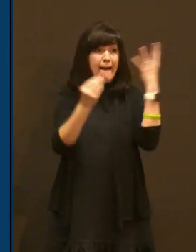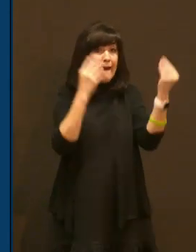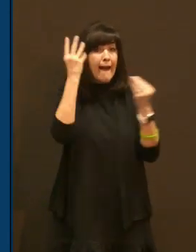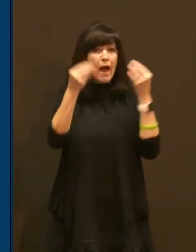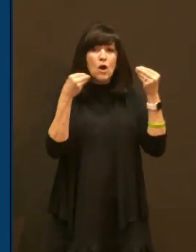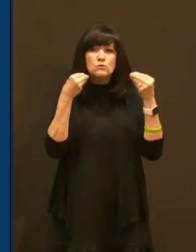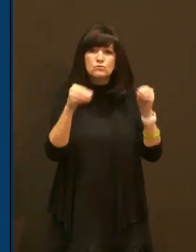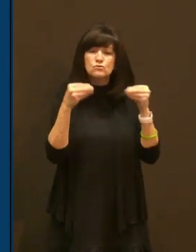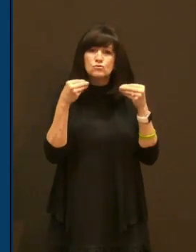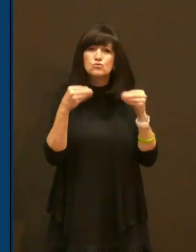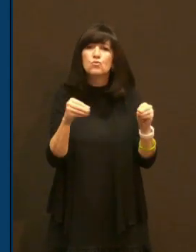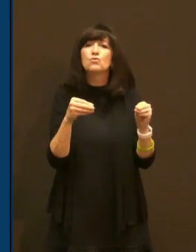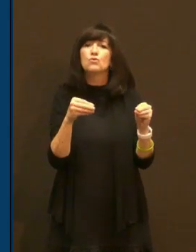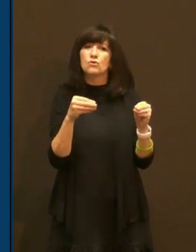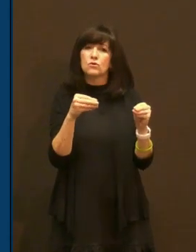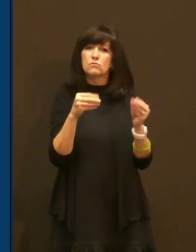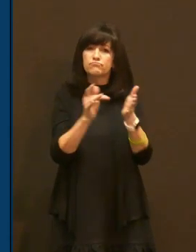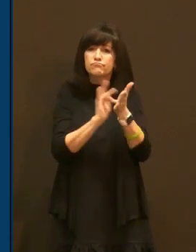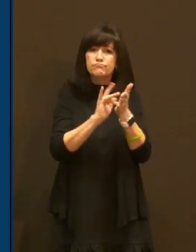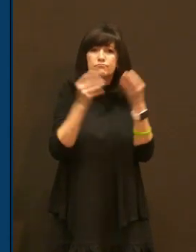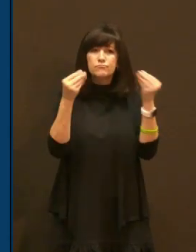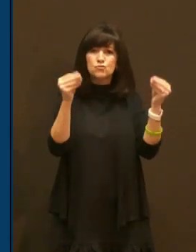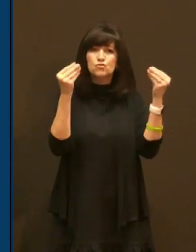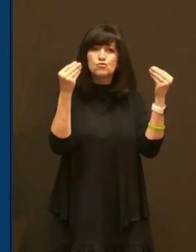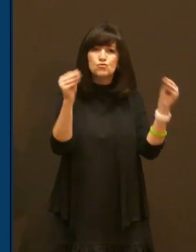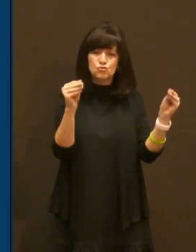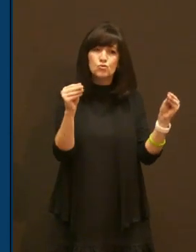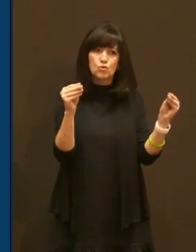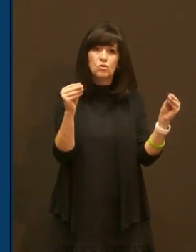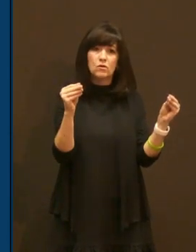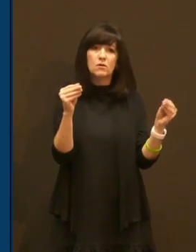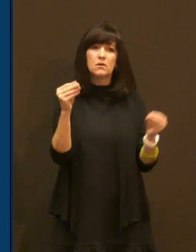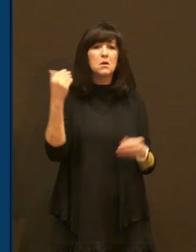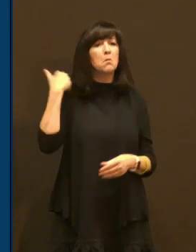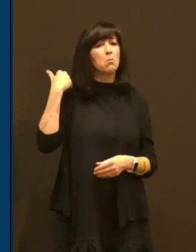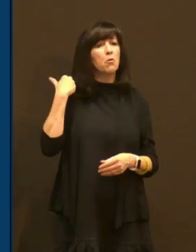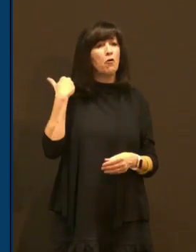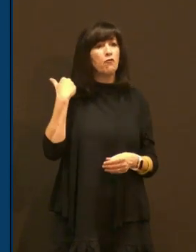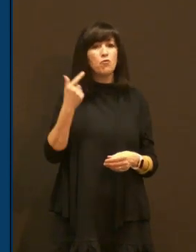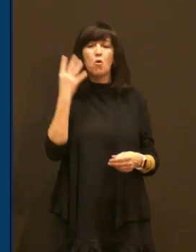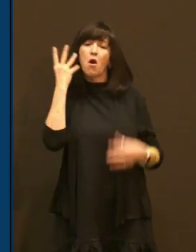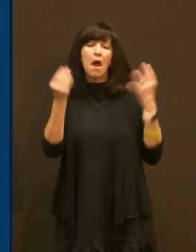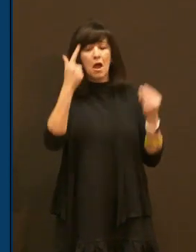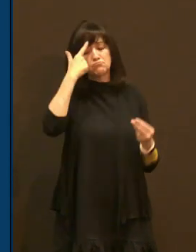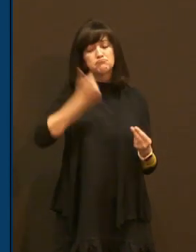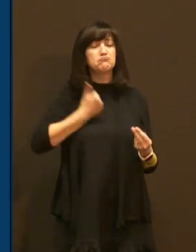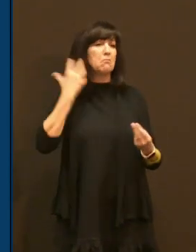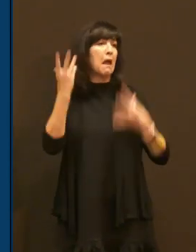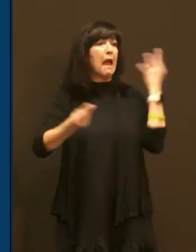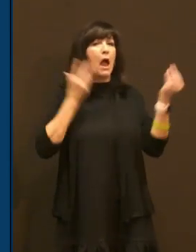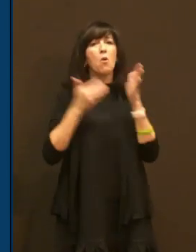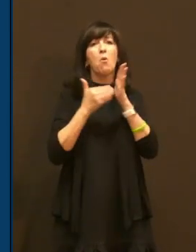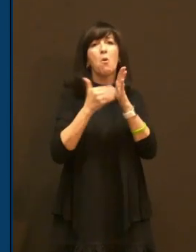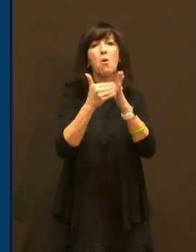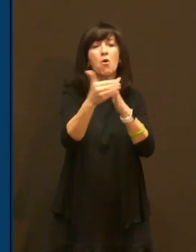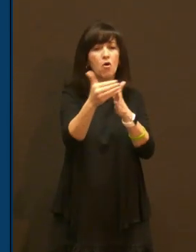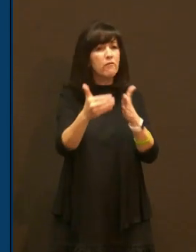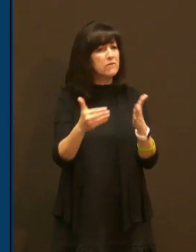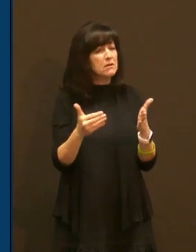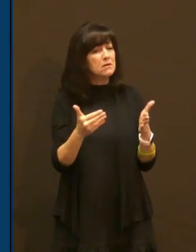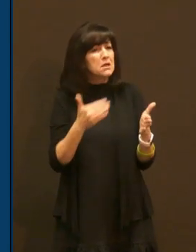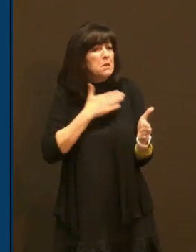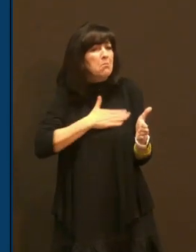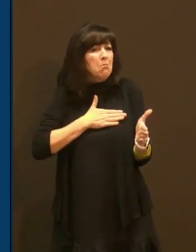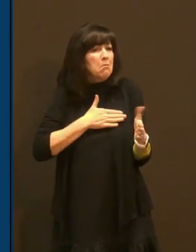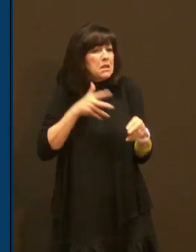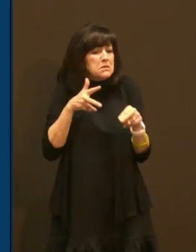the pharmacy, out in public as we would normally do, I mean, that has the kind of effect